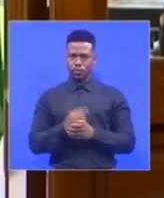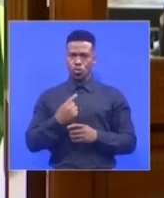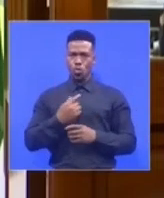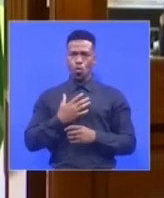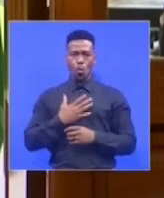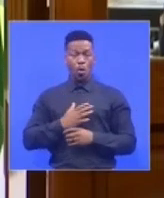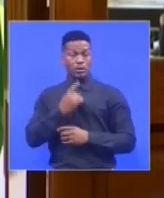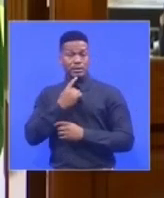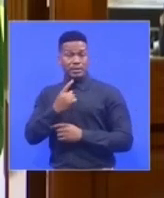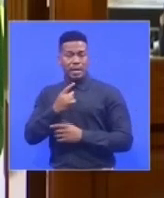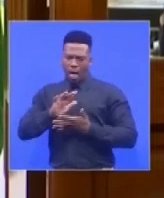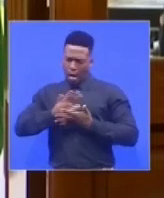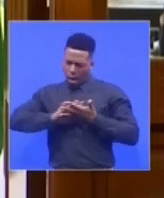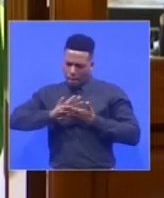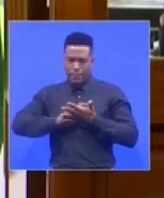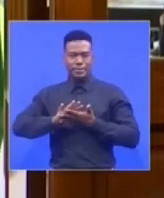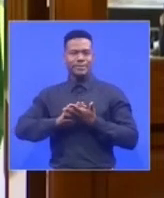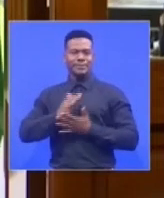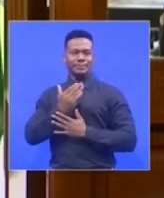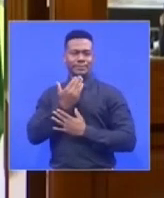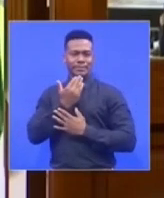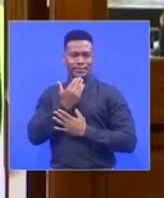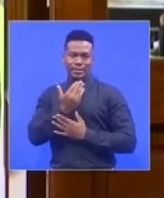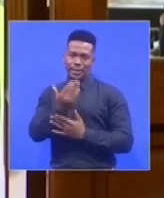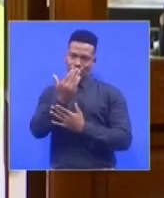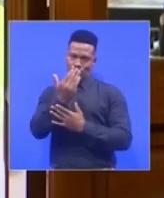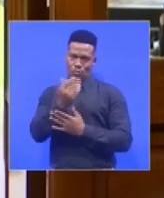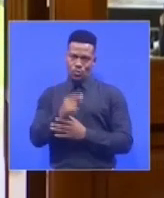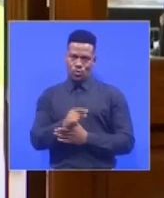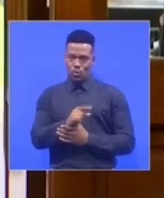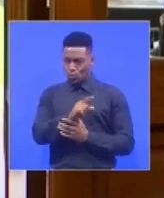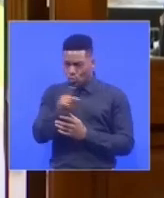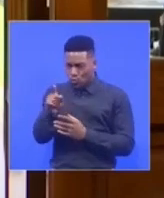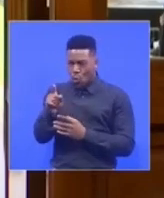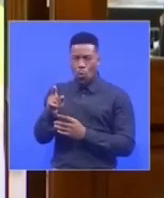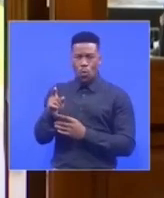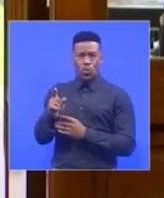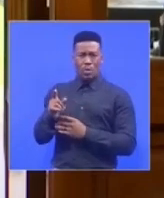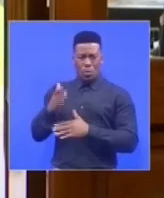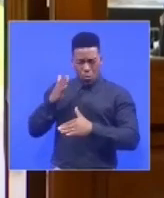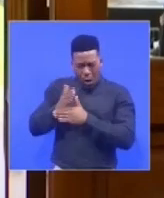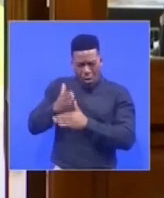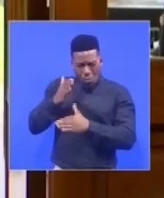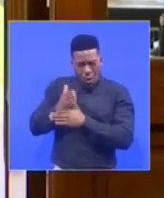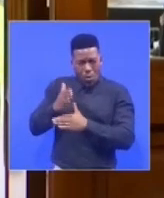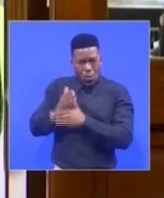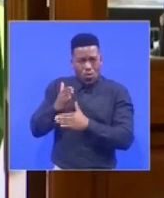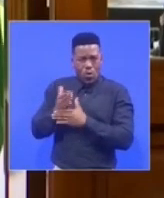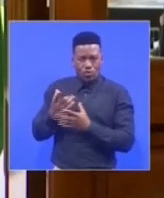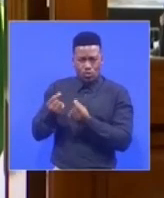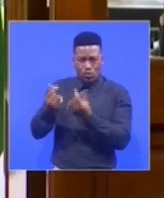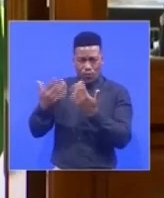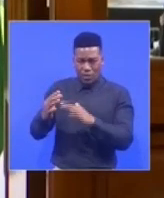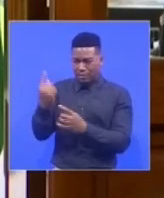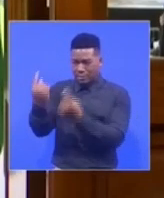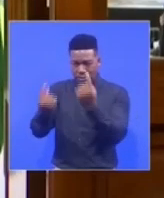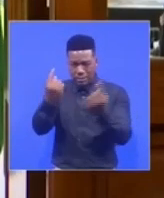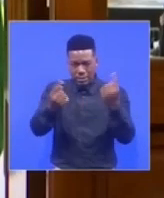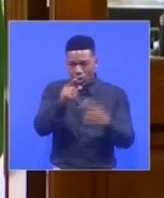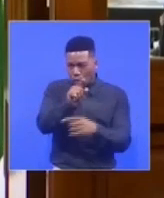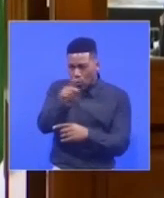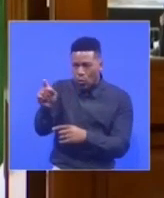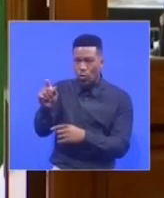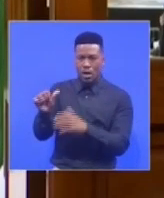my appreciation and gratitude for the tireless efforts of the individuals who have played an